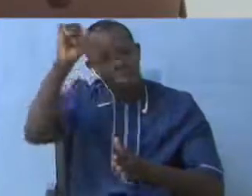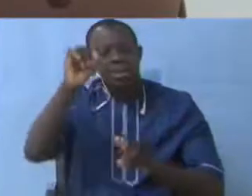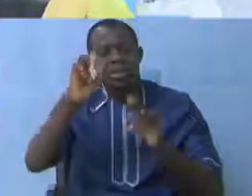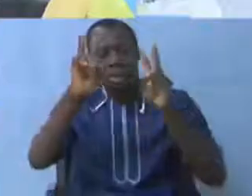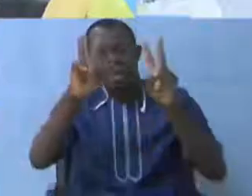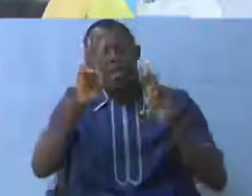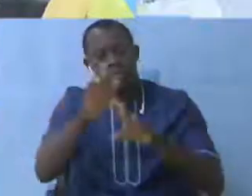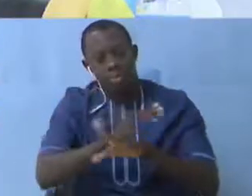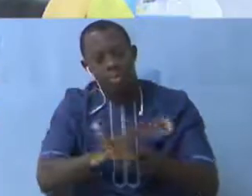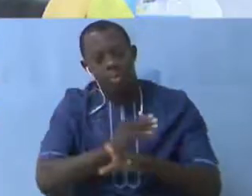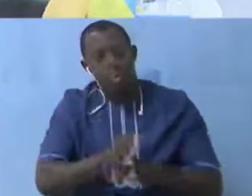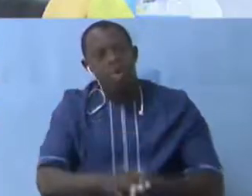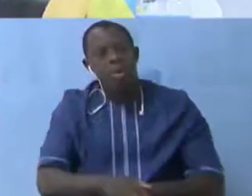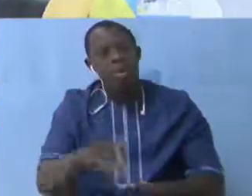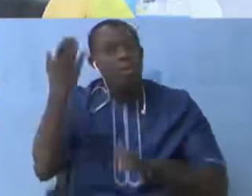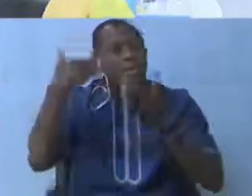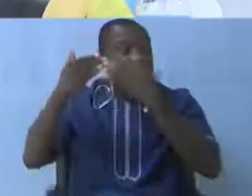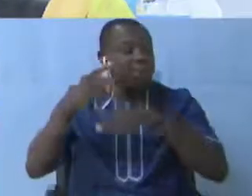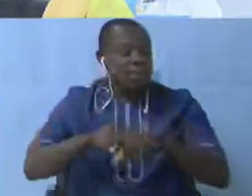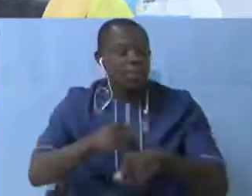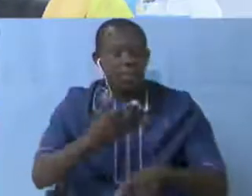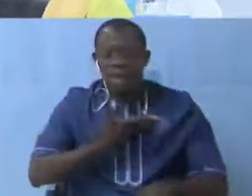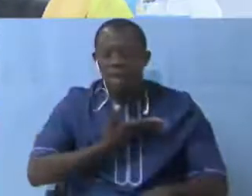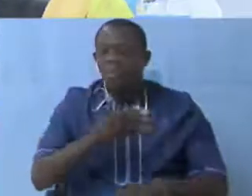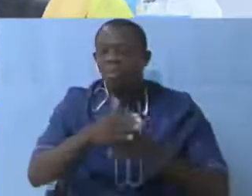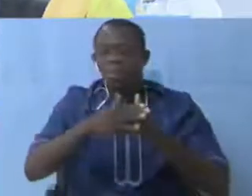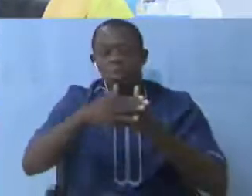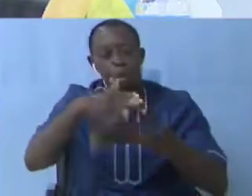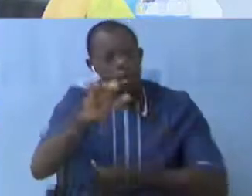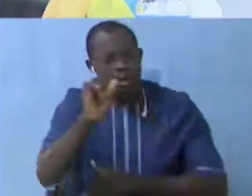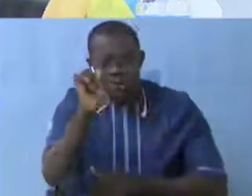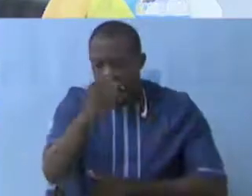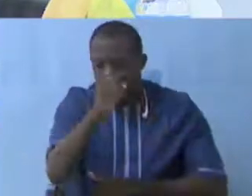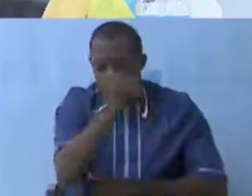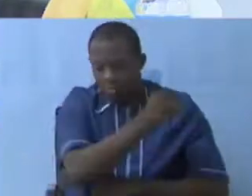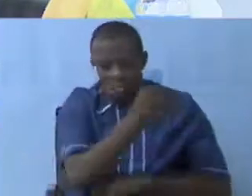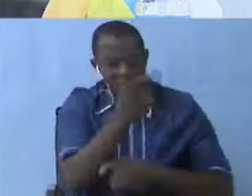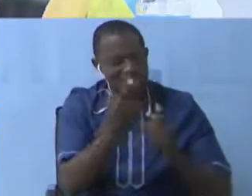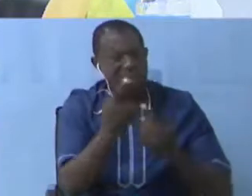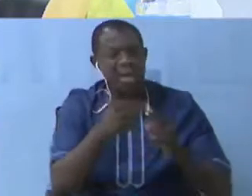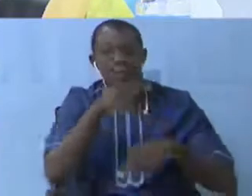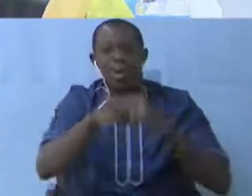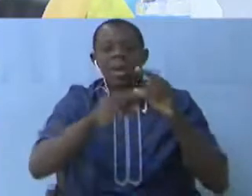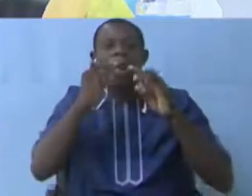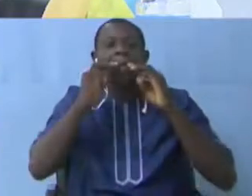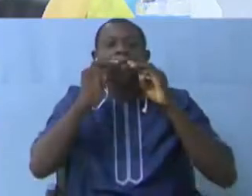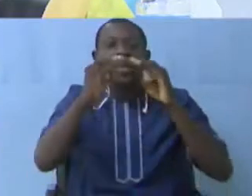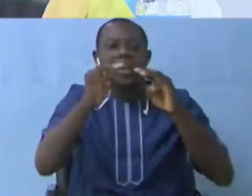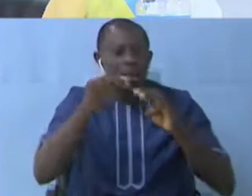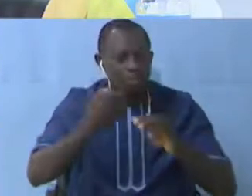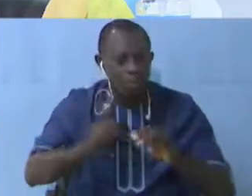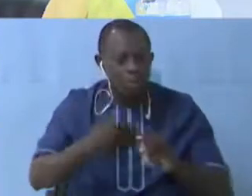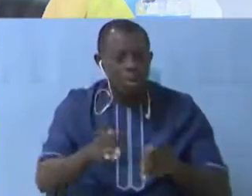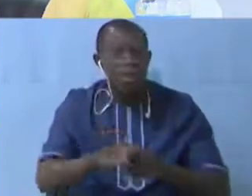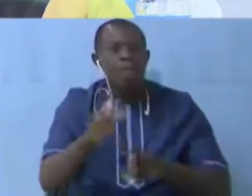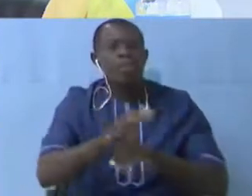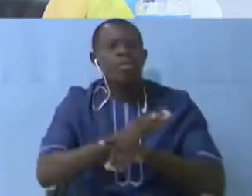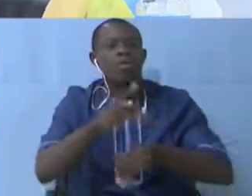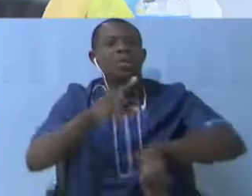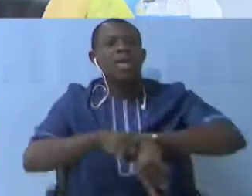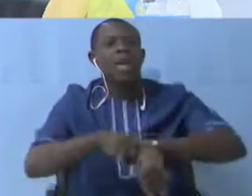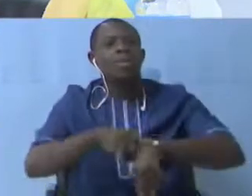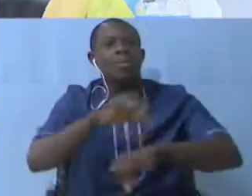Yeah, and at that time also there were a lot of difficulties with the media. It was a time when they arrested Pape